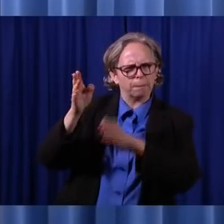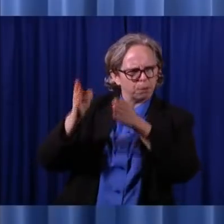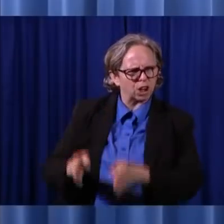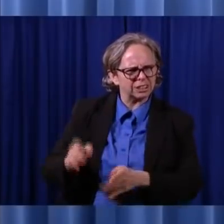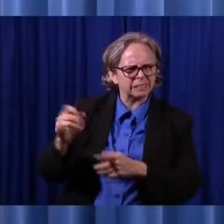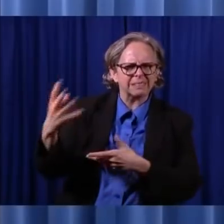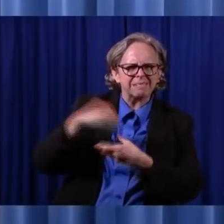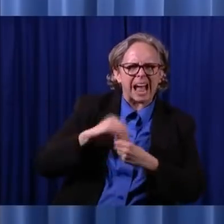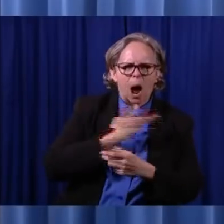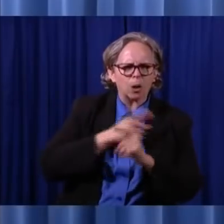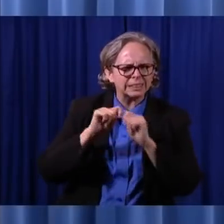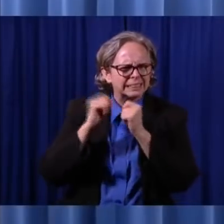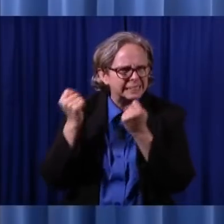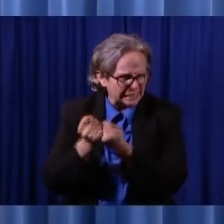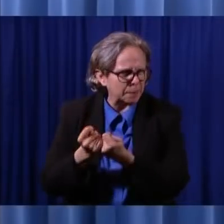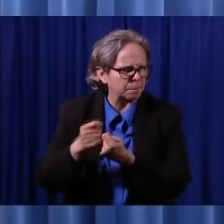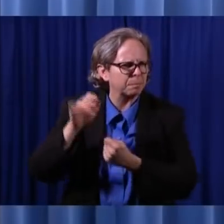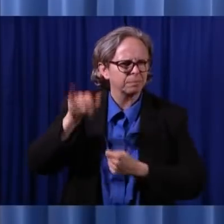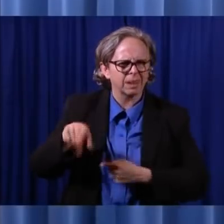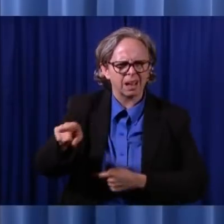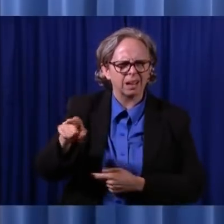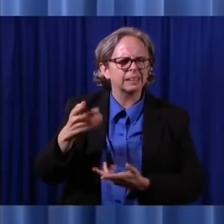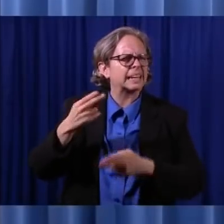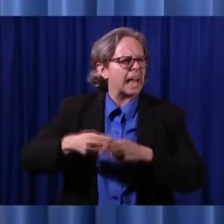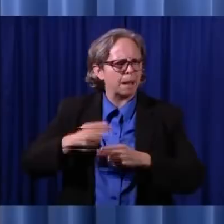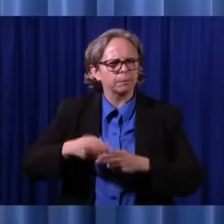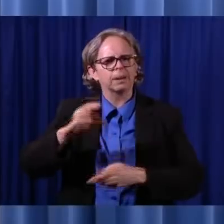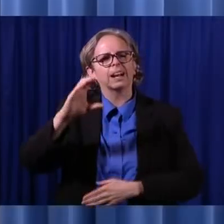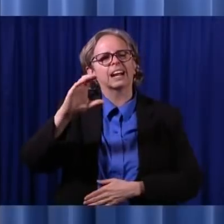and also a good friend.